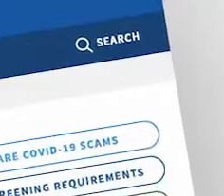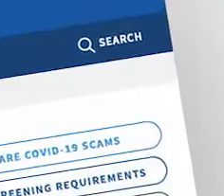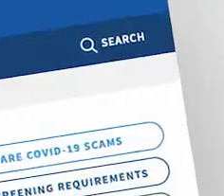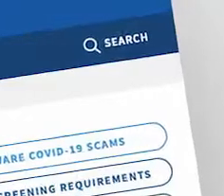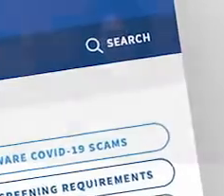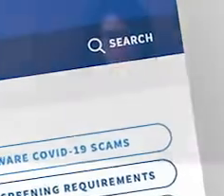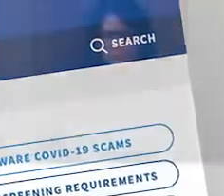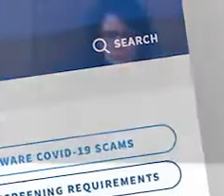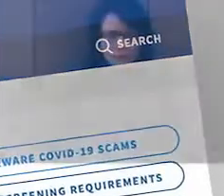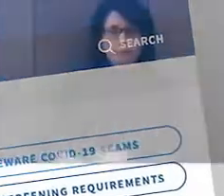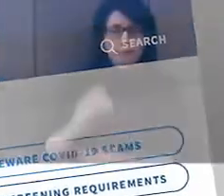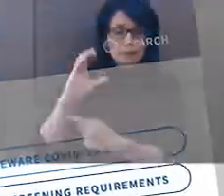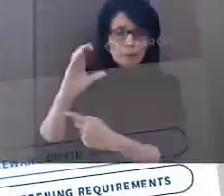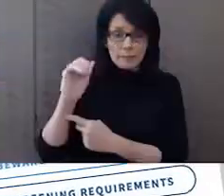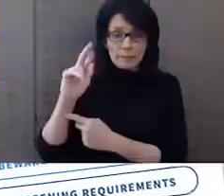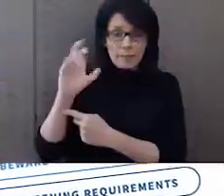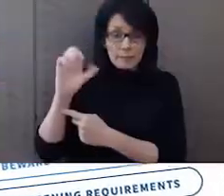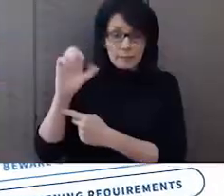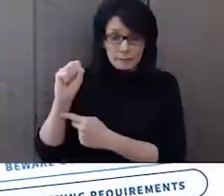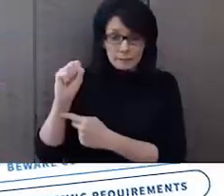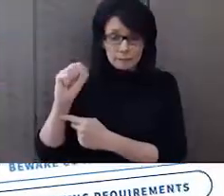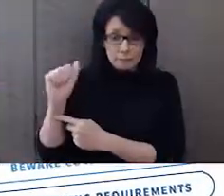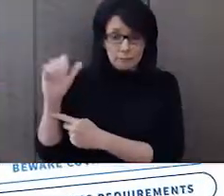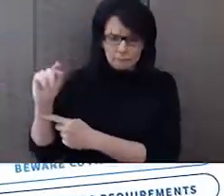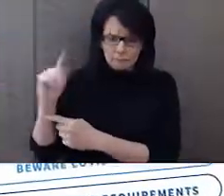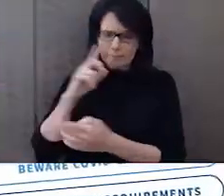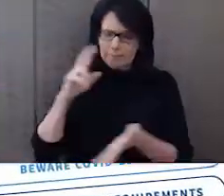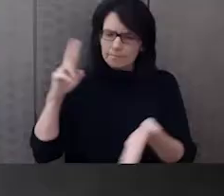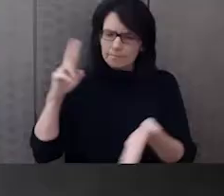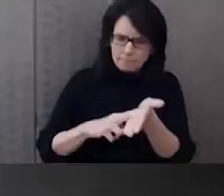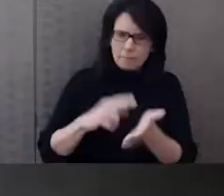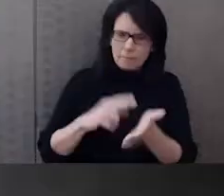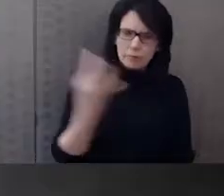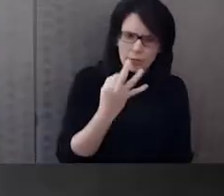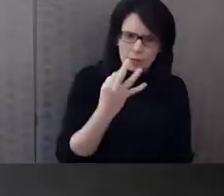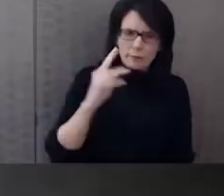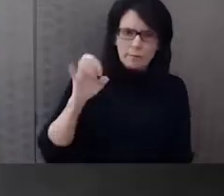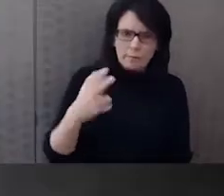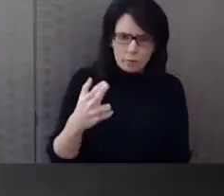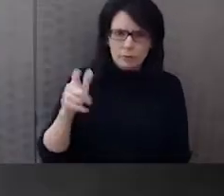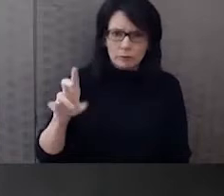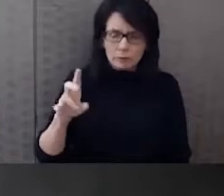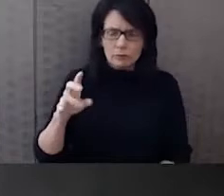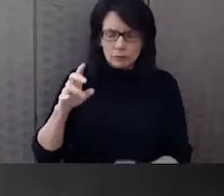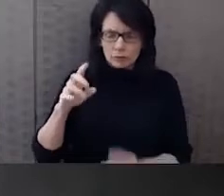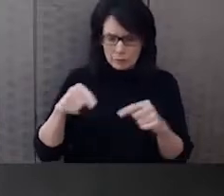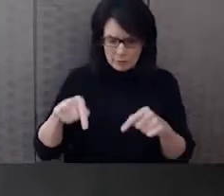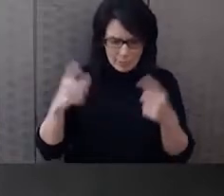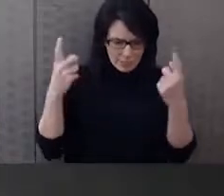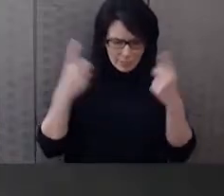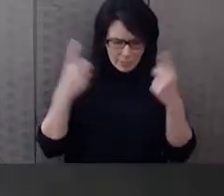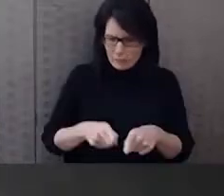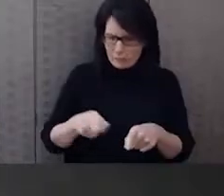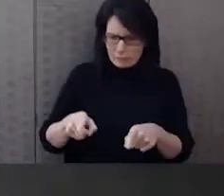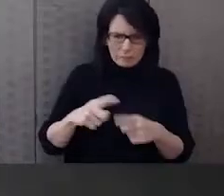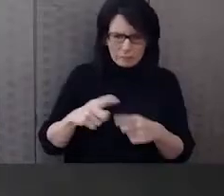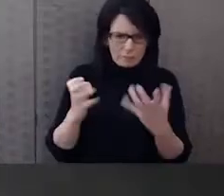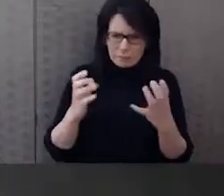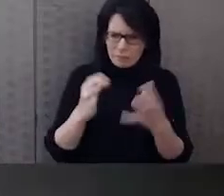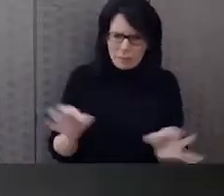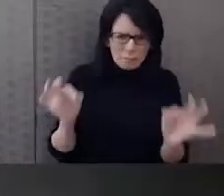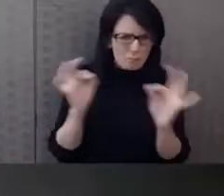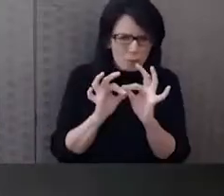The CARES Act was signed into law on Friday, March 27th. The CARES Act was incredibly important because quarantine